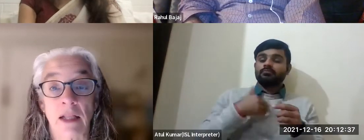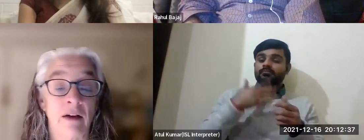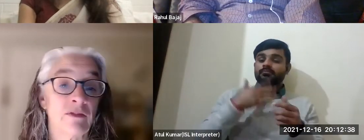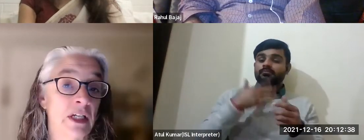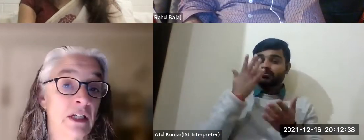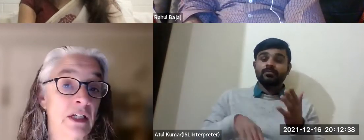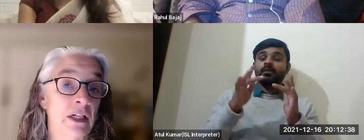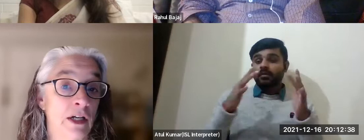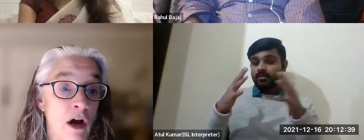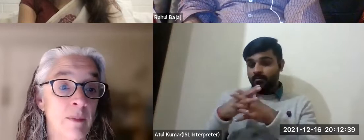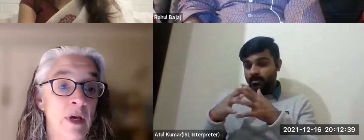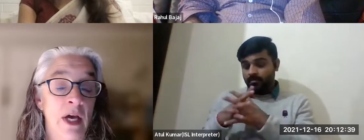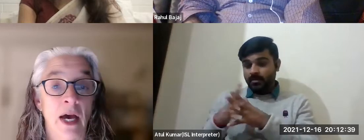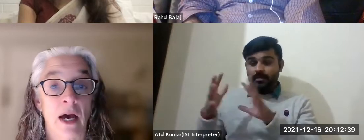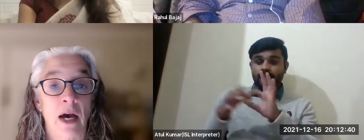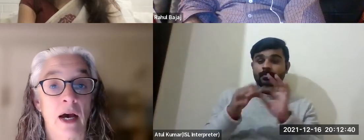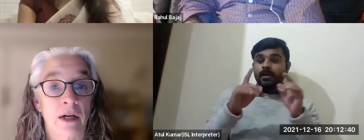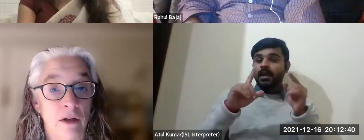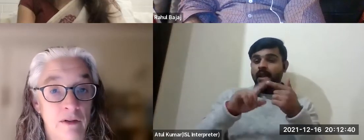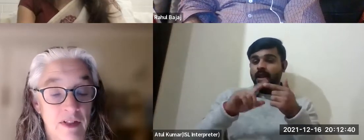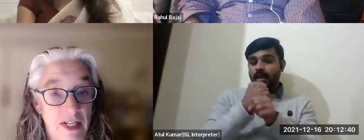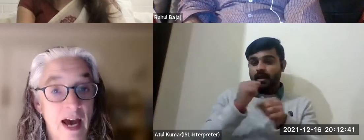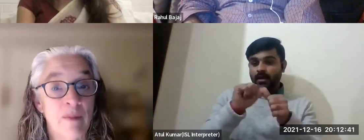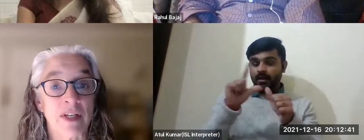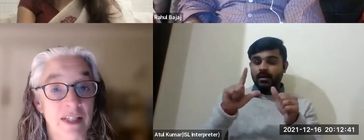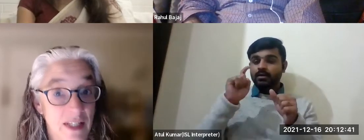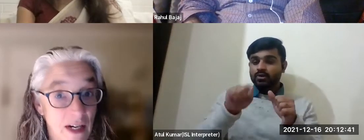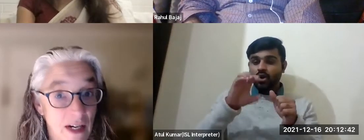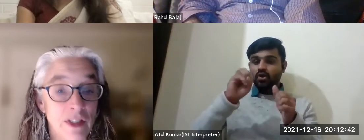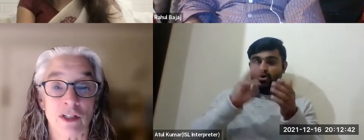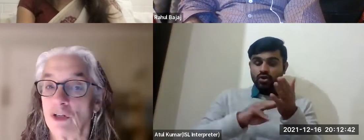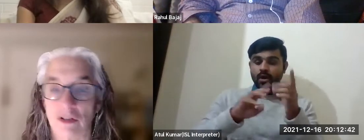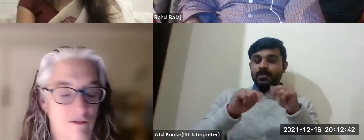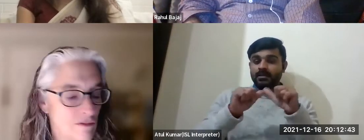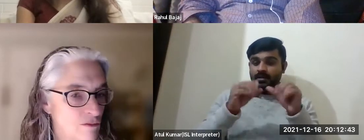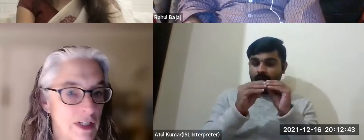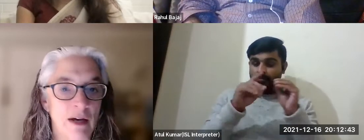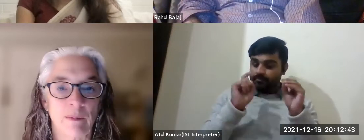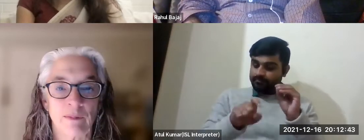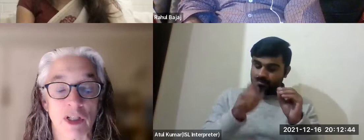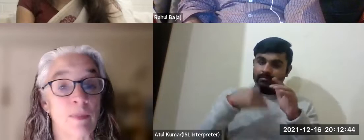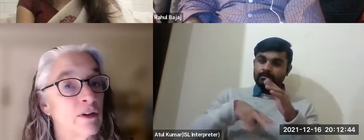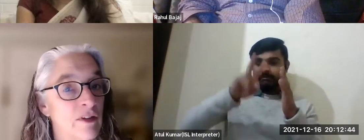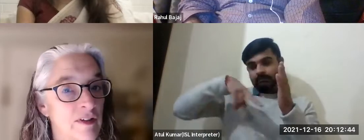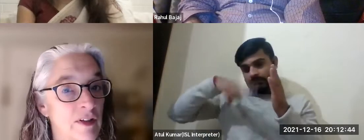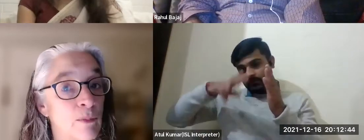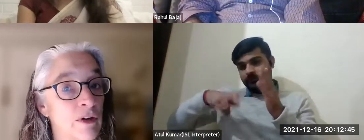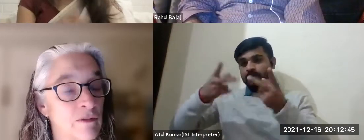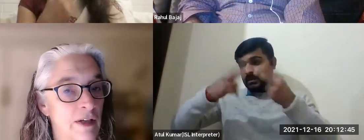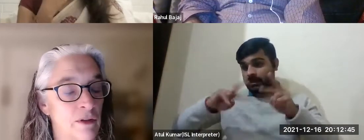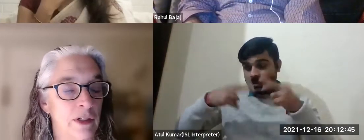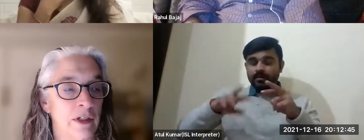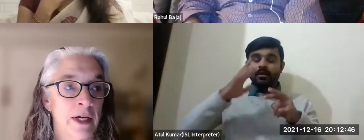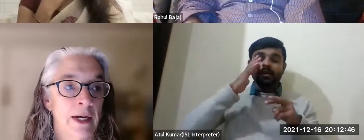website, lflegal.com. There's a tab that says settlements, and you can read them. Transparency is an